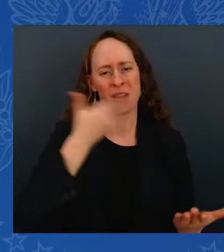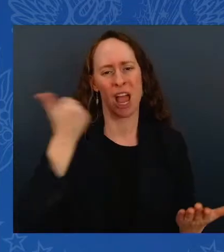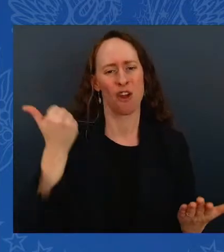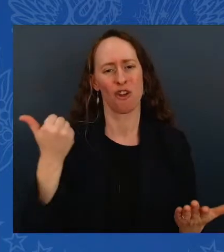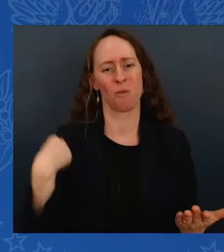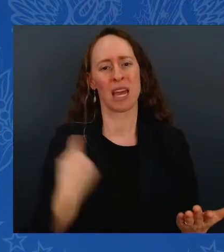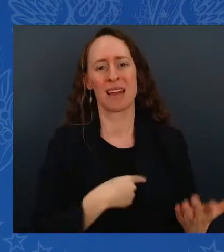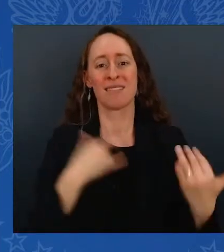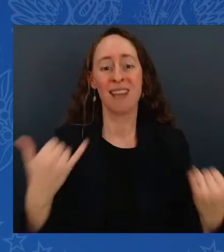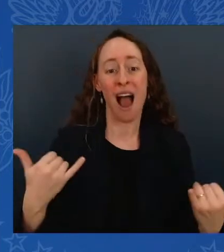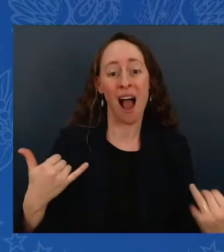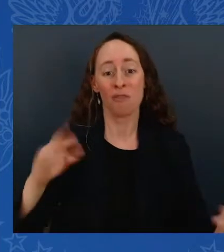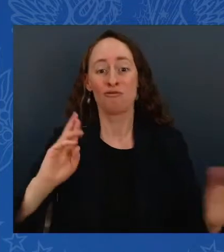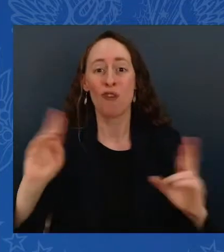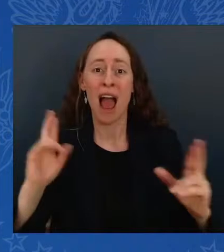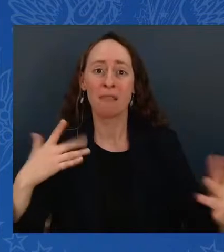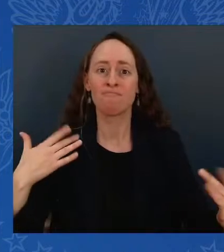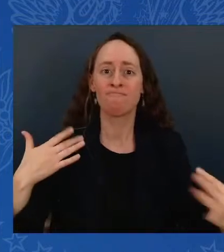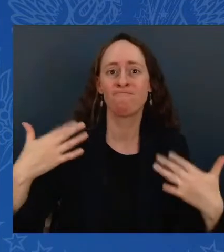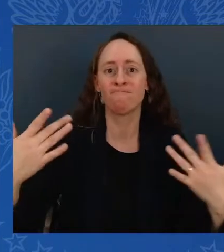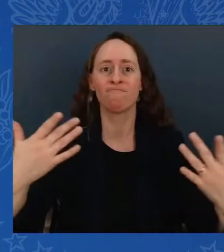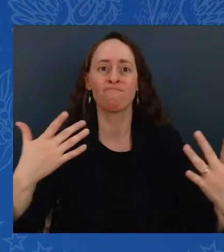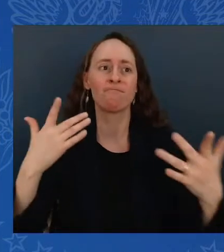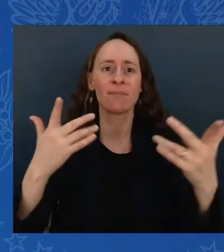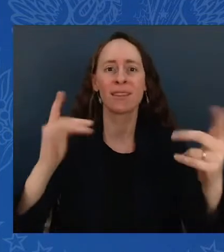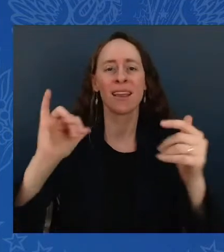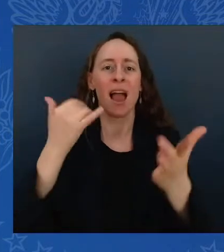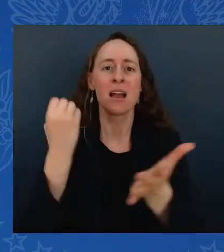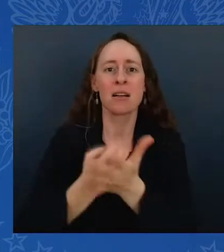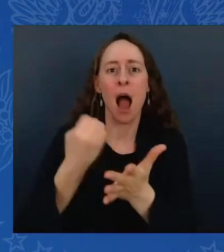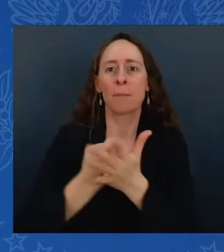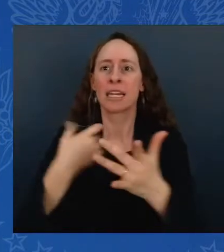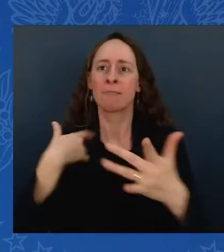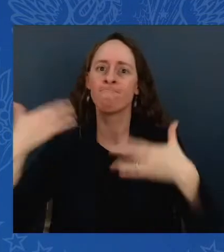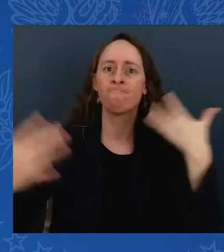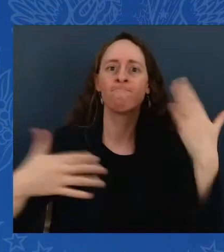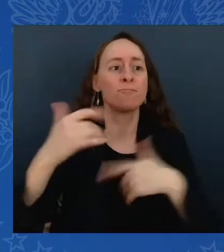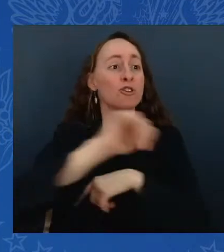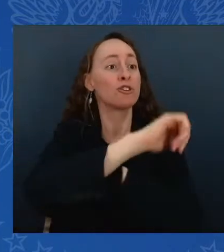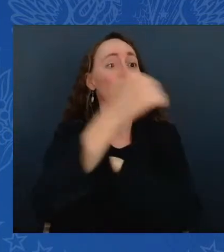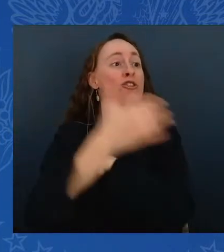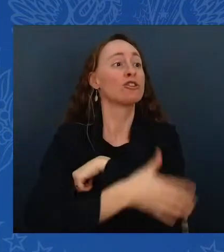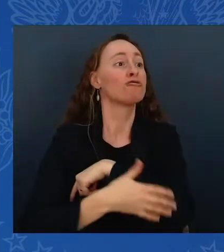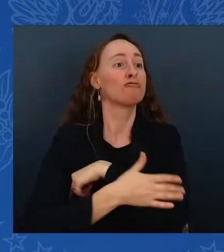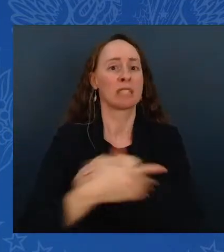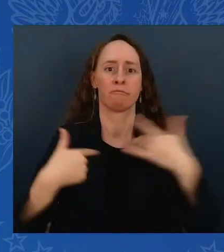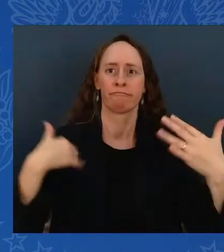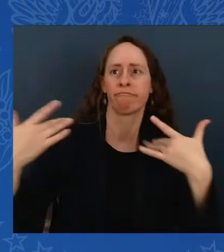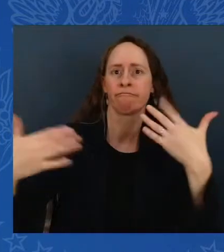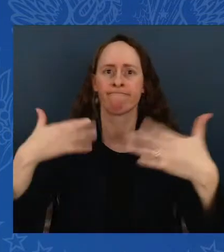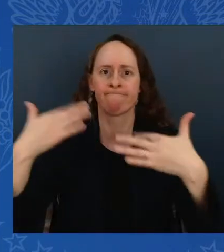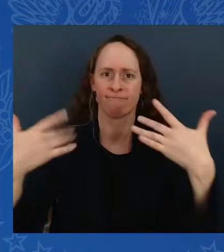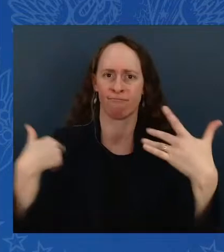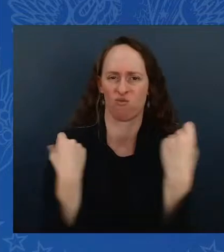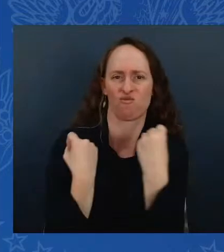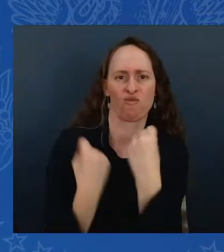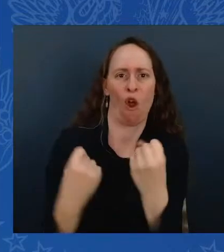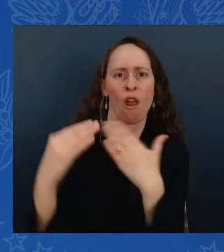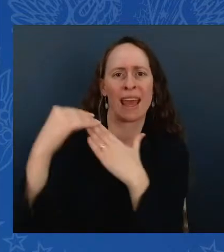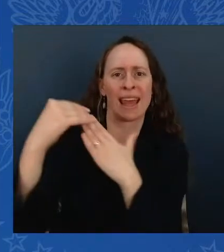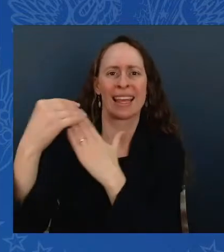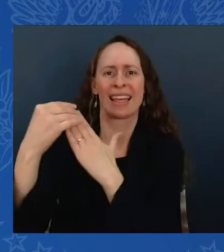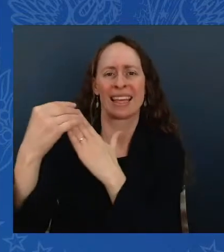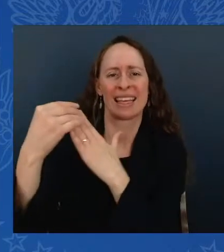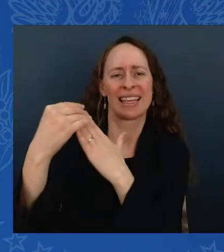much more we can do. We're going to continue bringing down prices for families by building more affordable housing, making child care